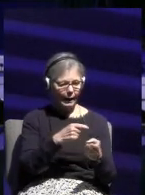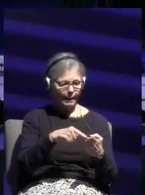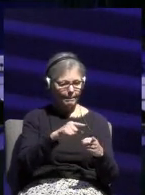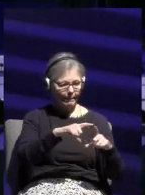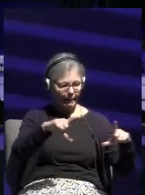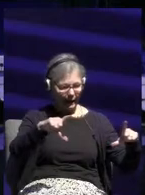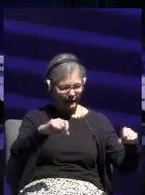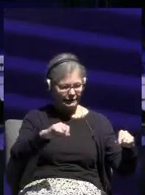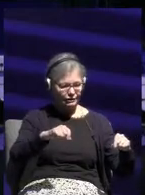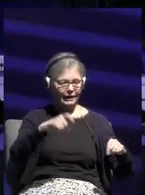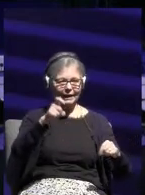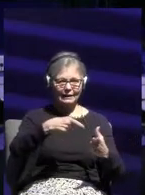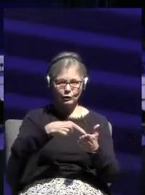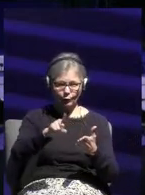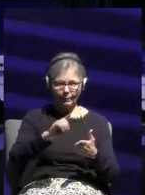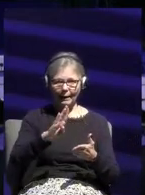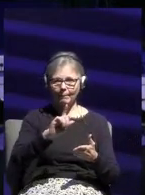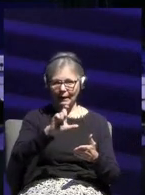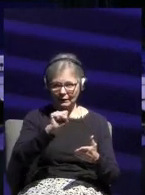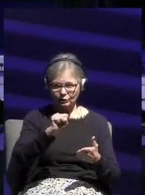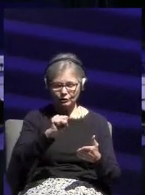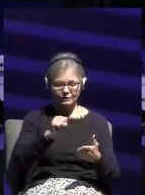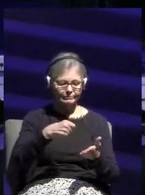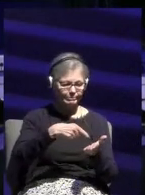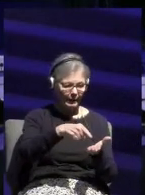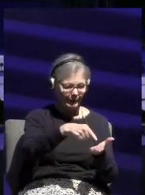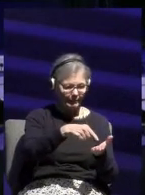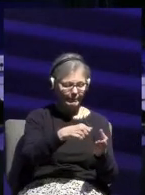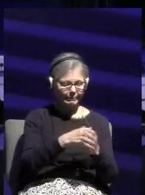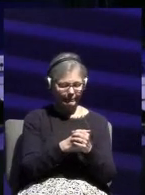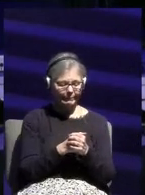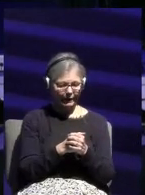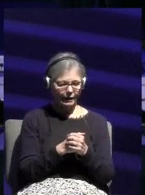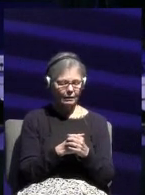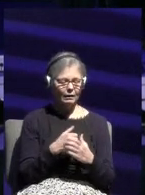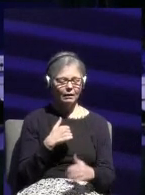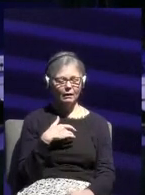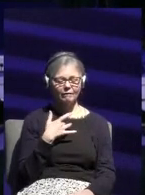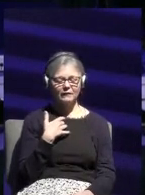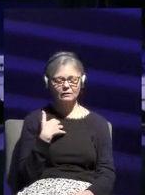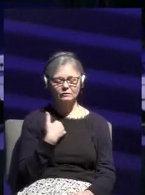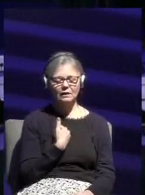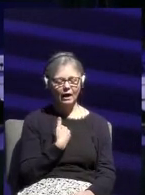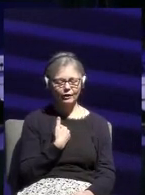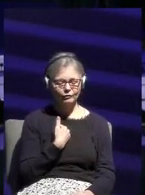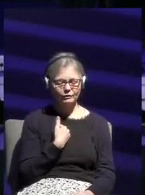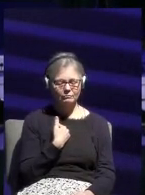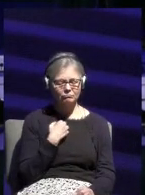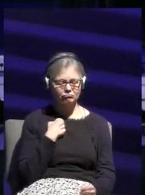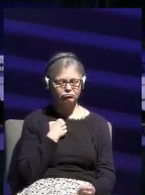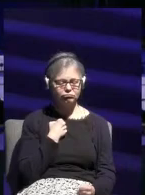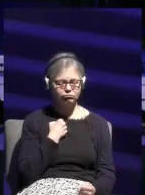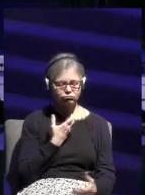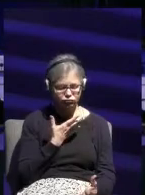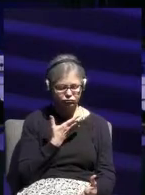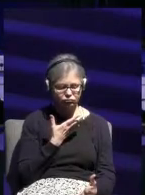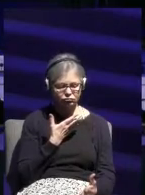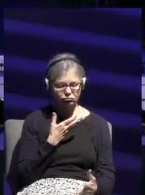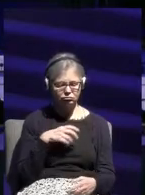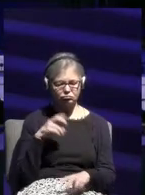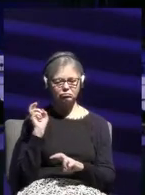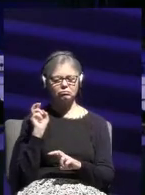because we got to pay the bills that keep mounting up. It becomes overwhelming. it becomes